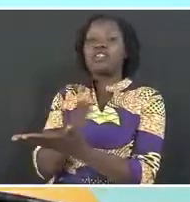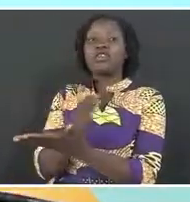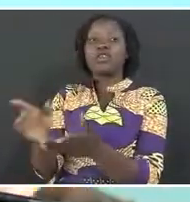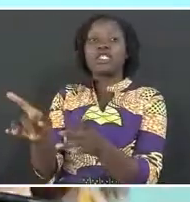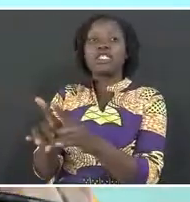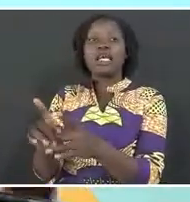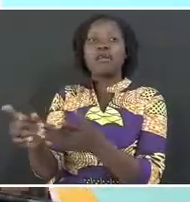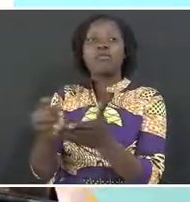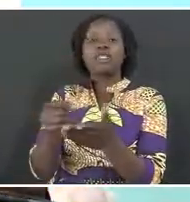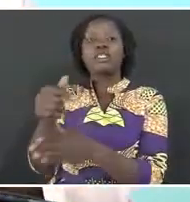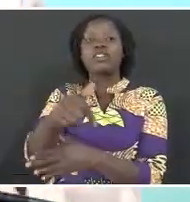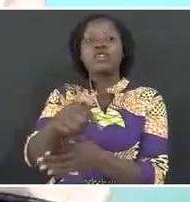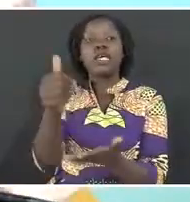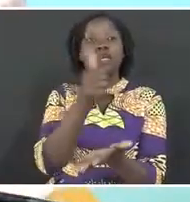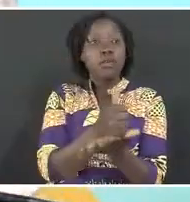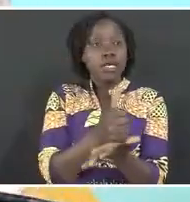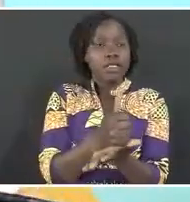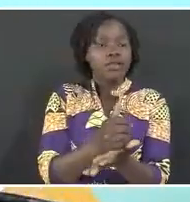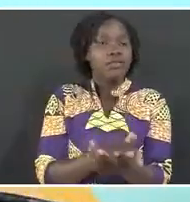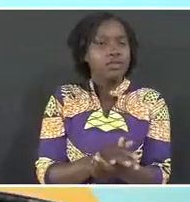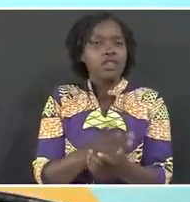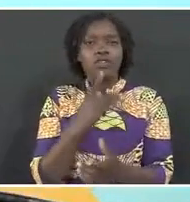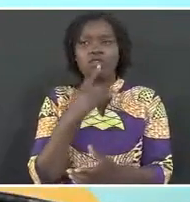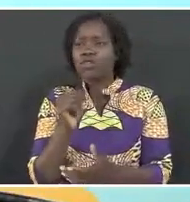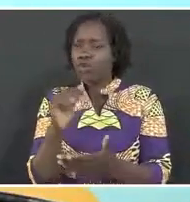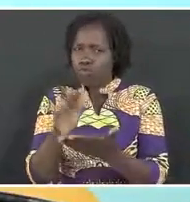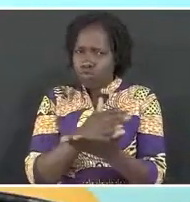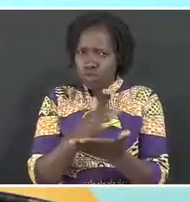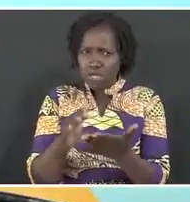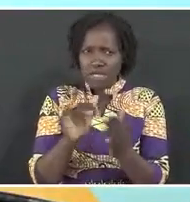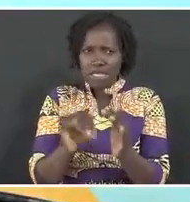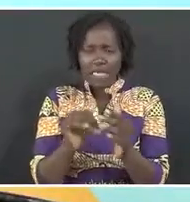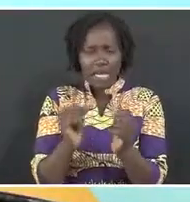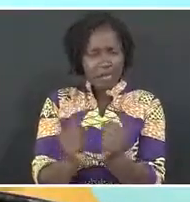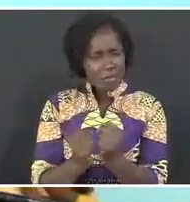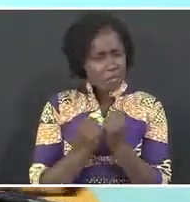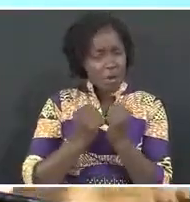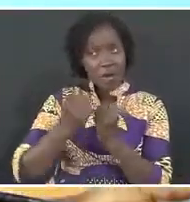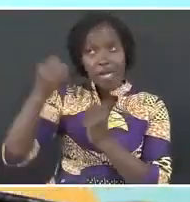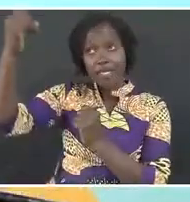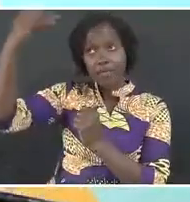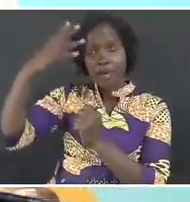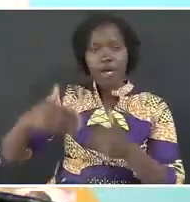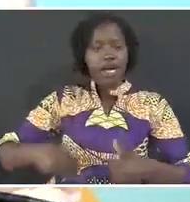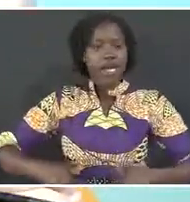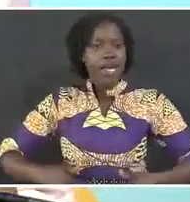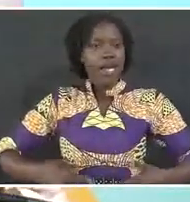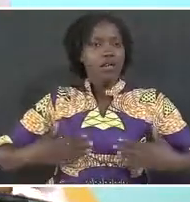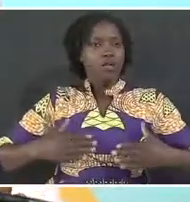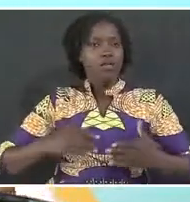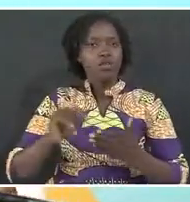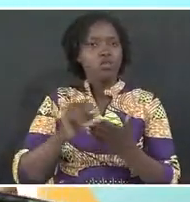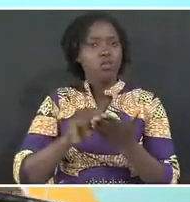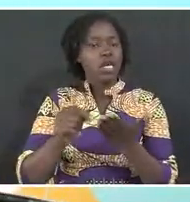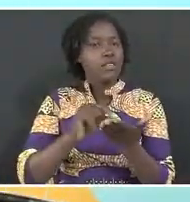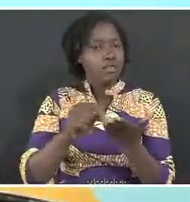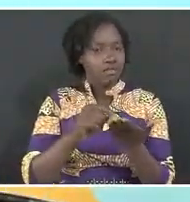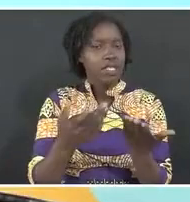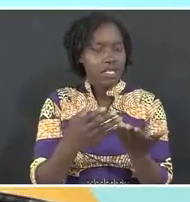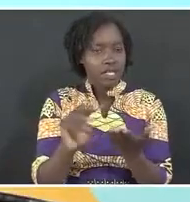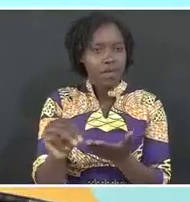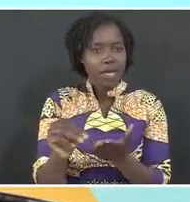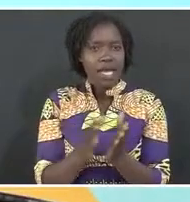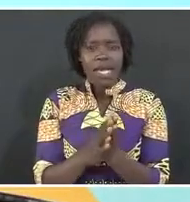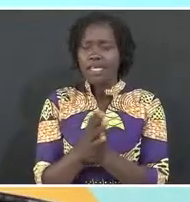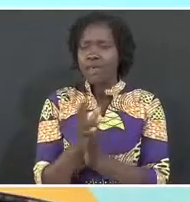are being written today. Amen? Songs that can inspire our young people to write songs. And